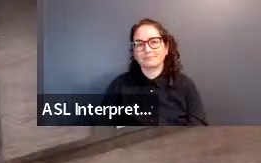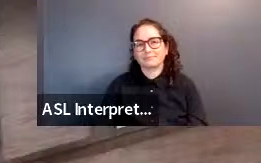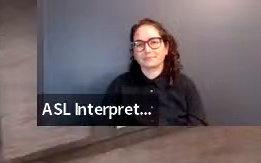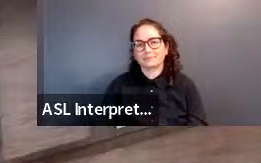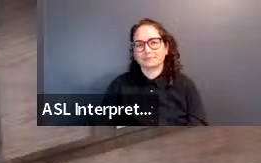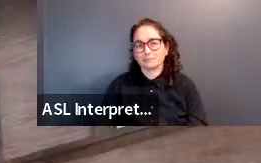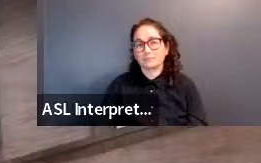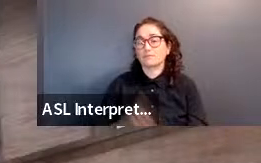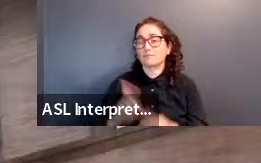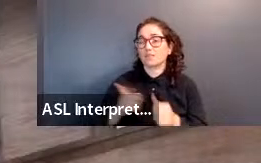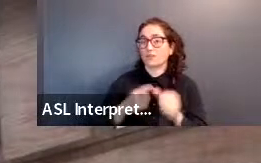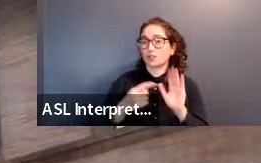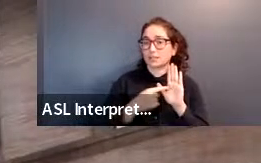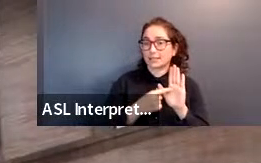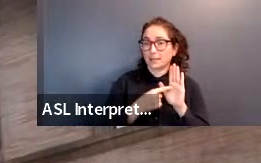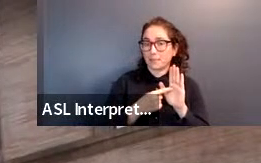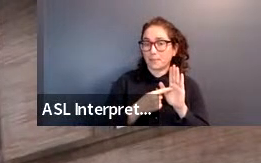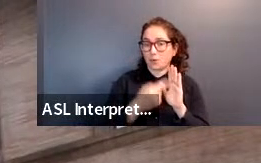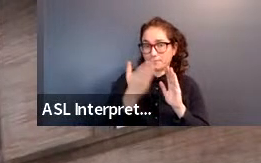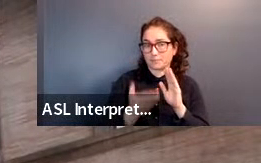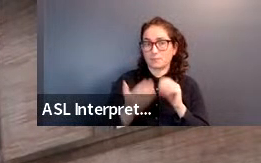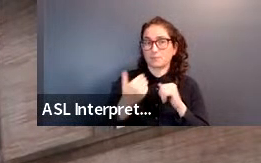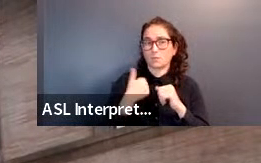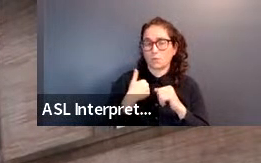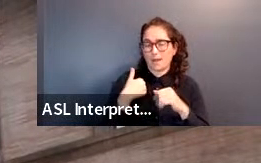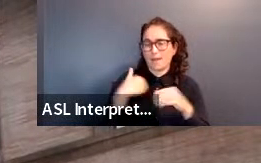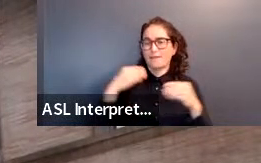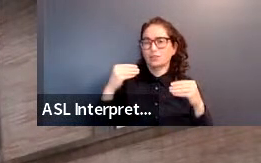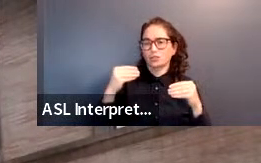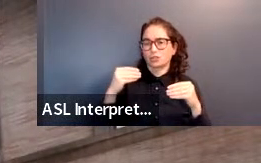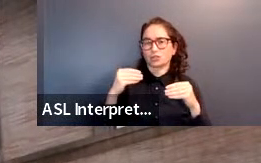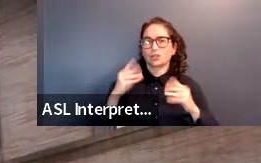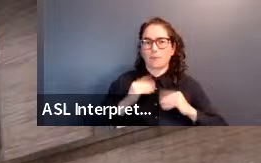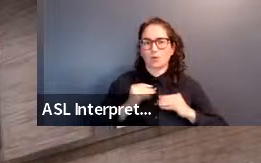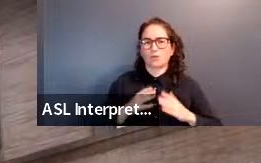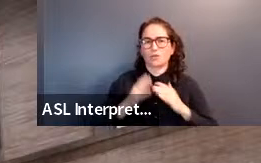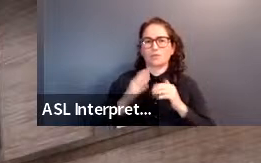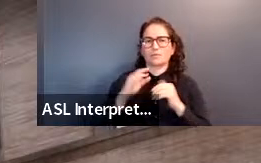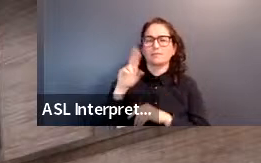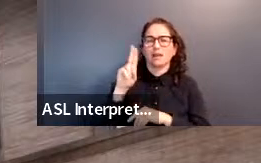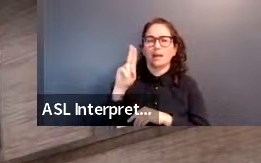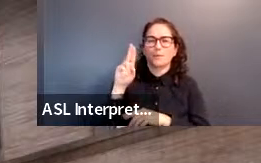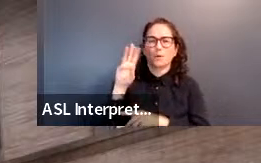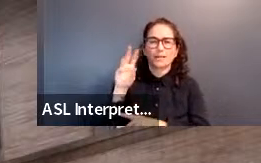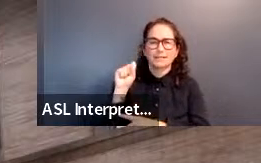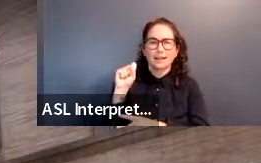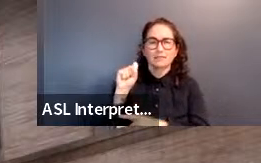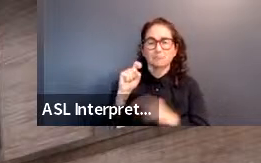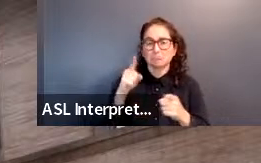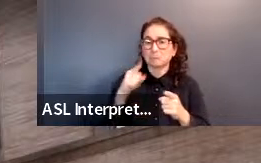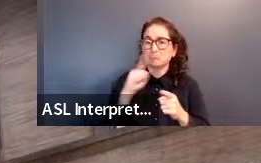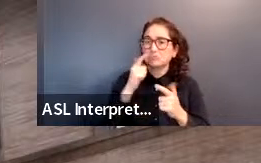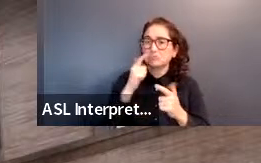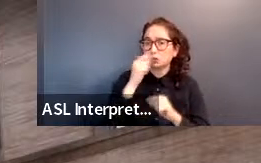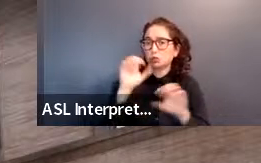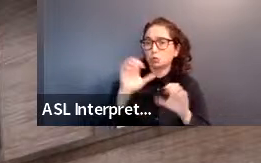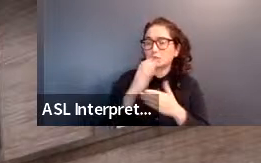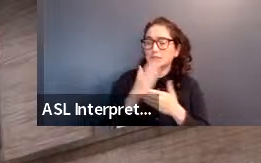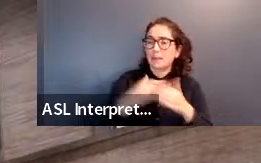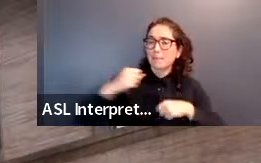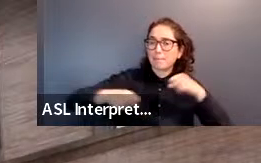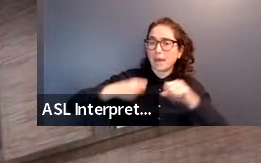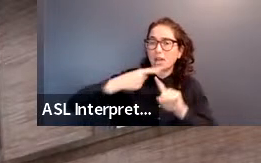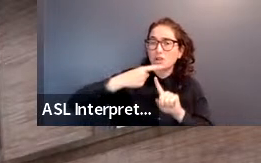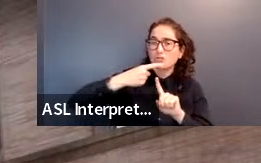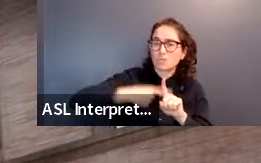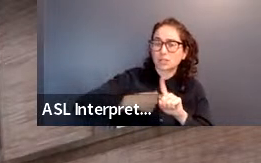In our first example, we have a bike shop owner on the Upper West Side, and they've been interested in also doing some bike rentals and